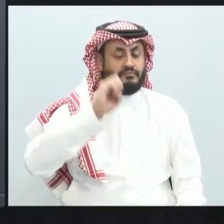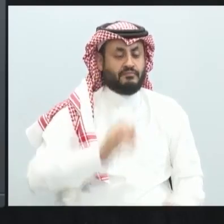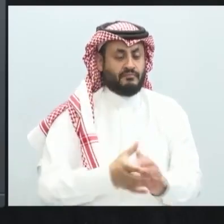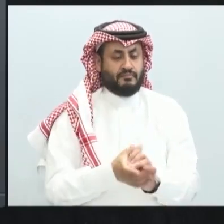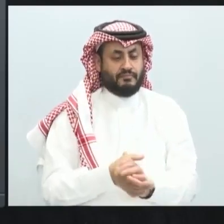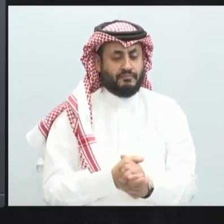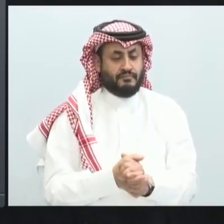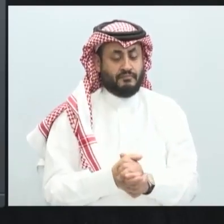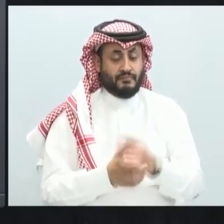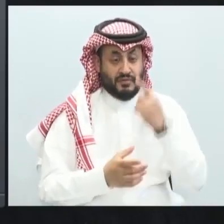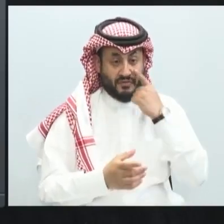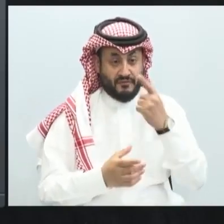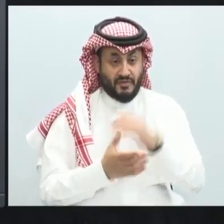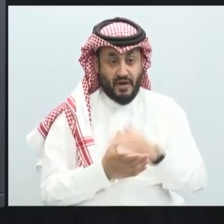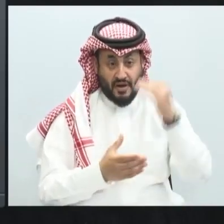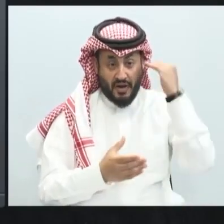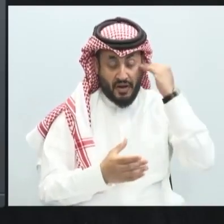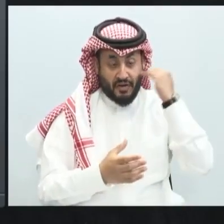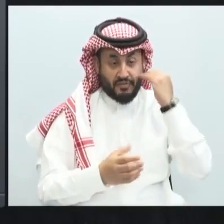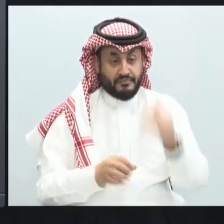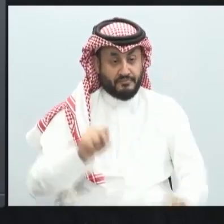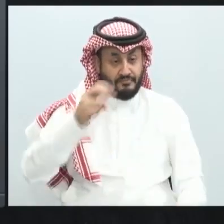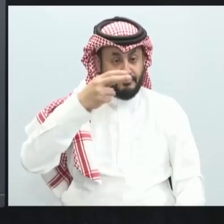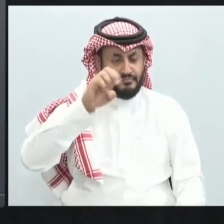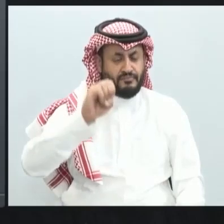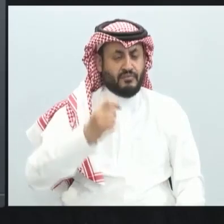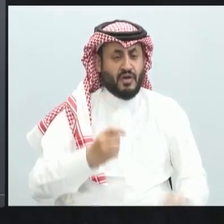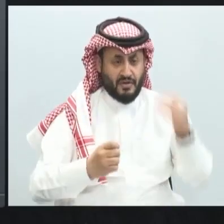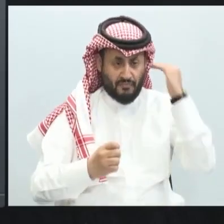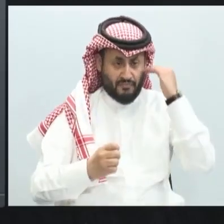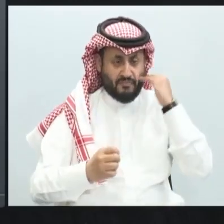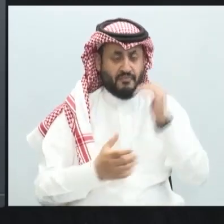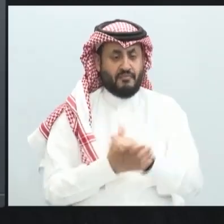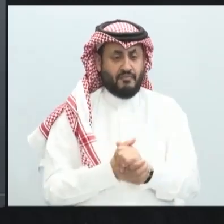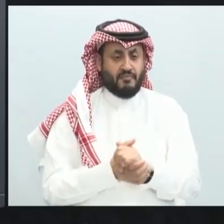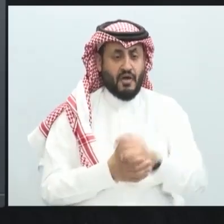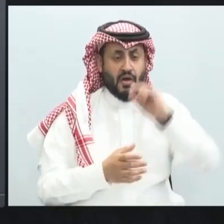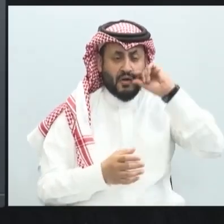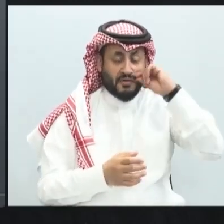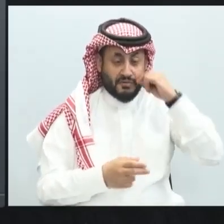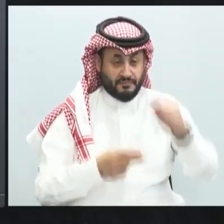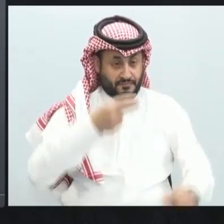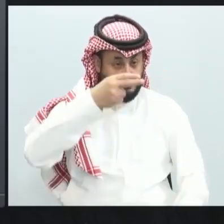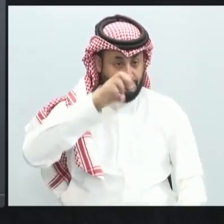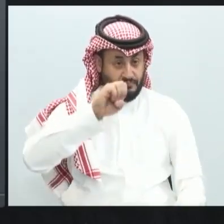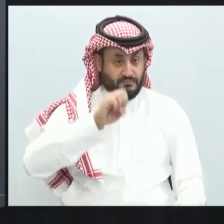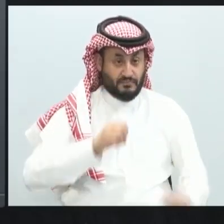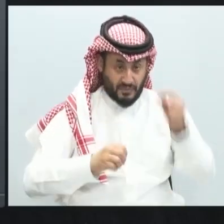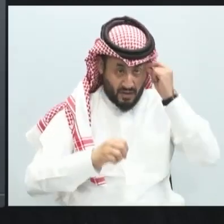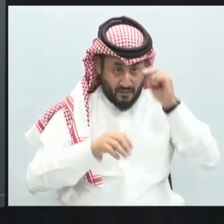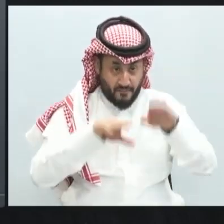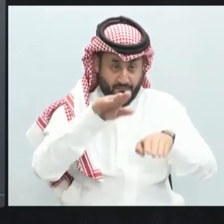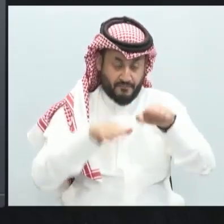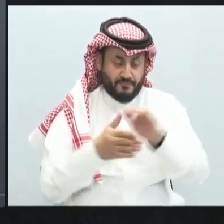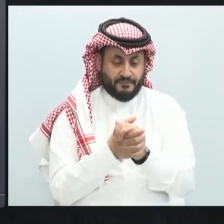new pronoun that we can use with going to plus a verb. And we can say sentence